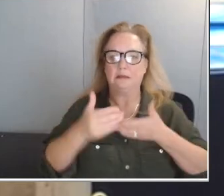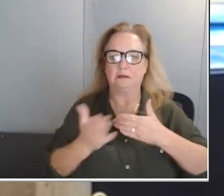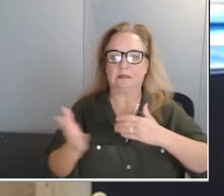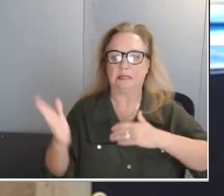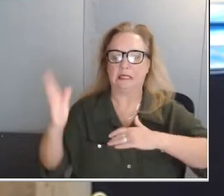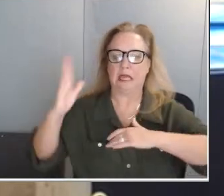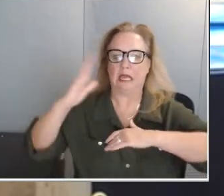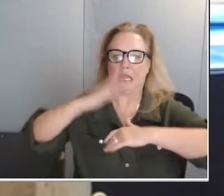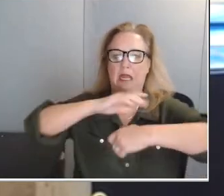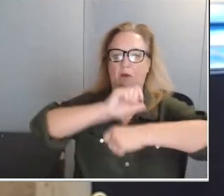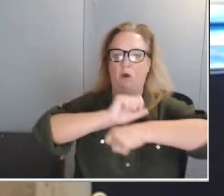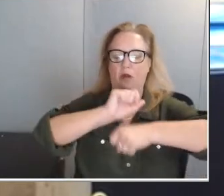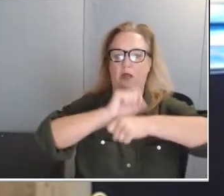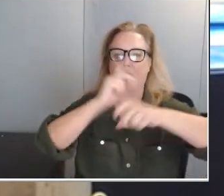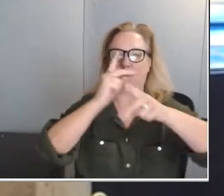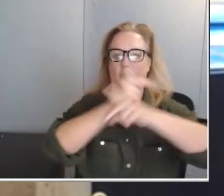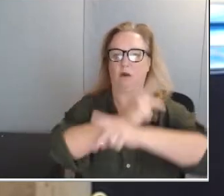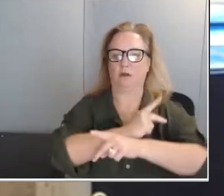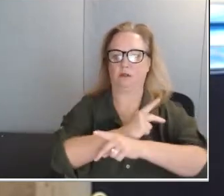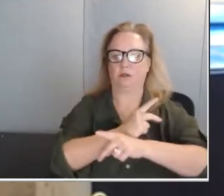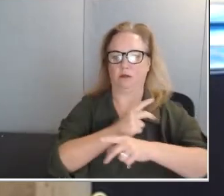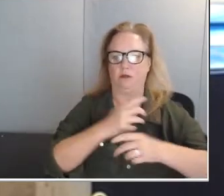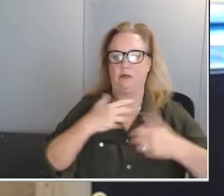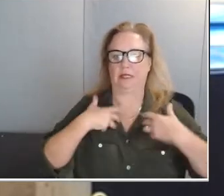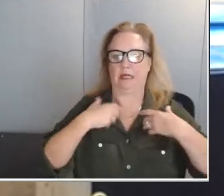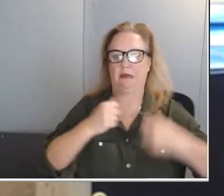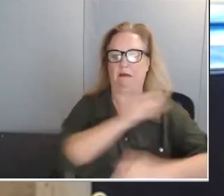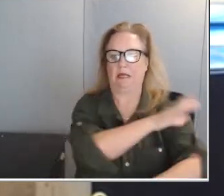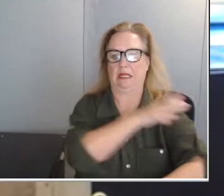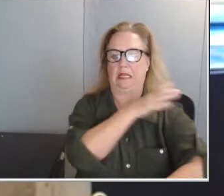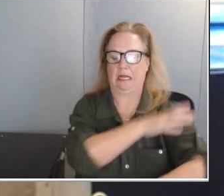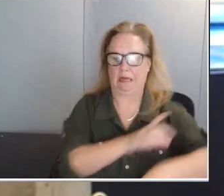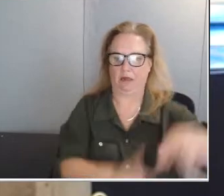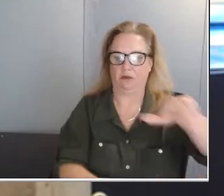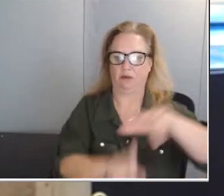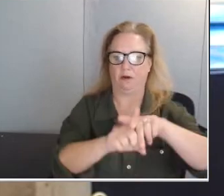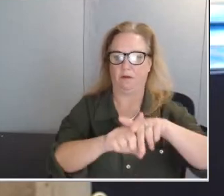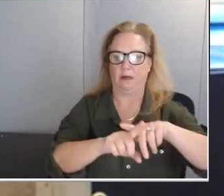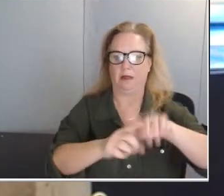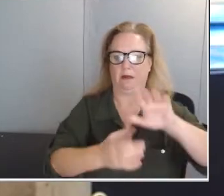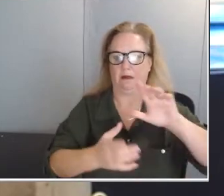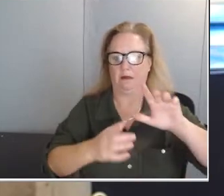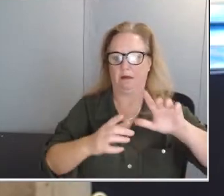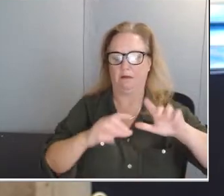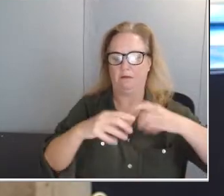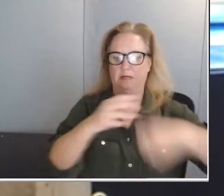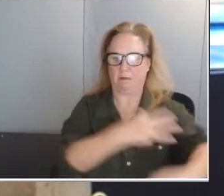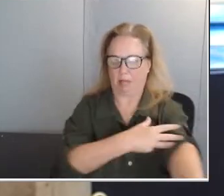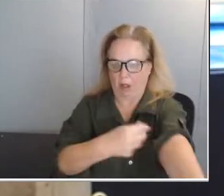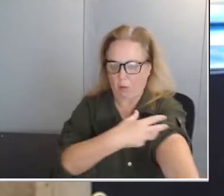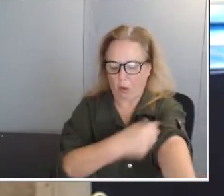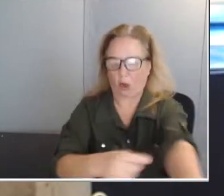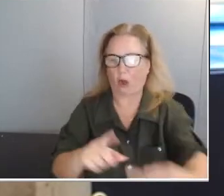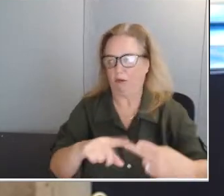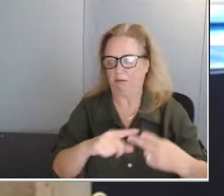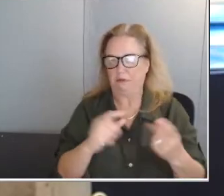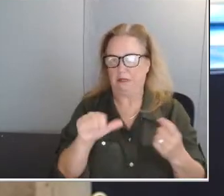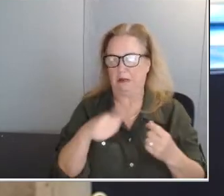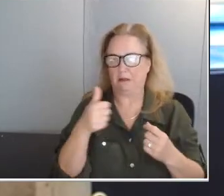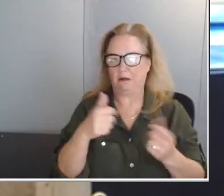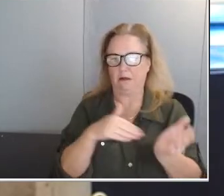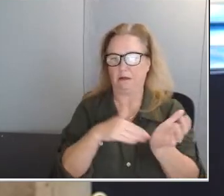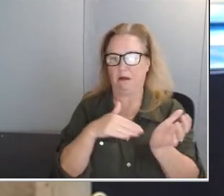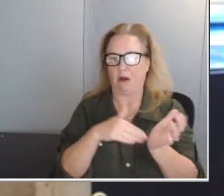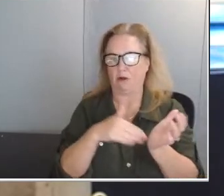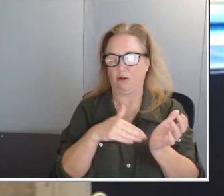went on at work, it got worse. So I presented to the health clinic here. They ran some blood work and things like that, but the